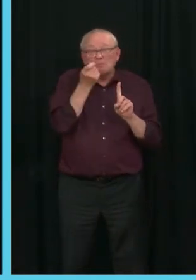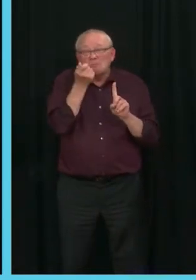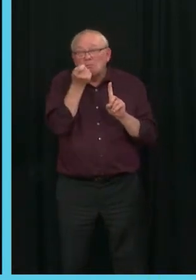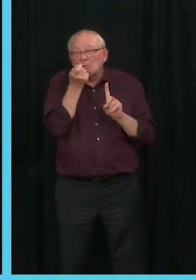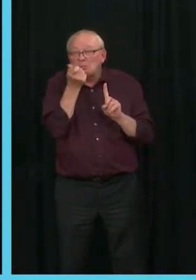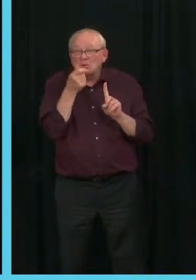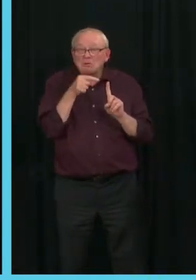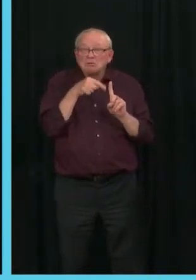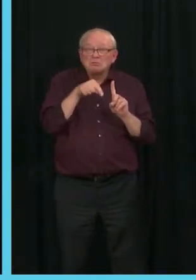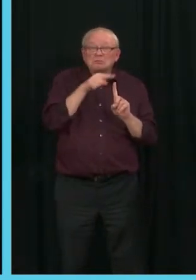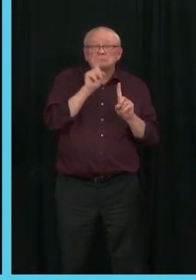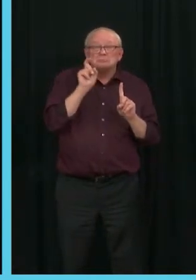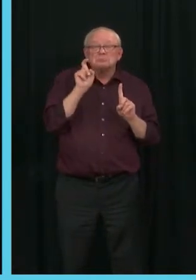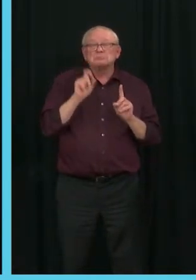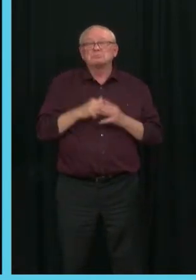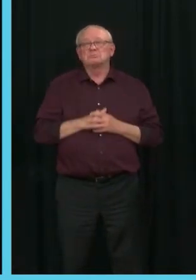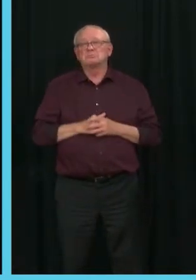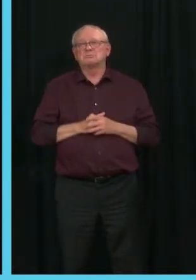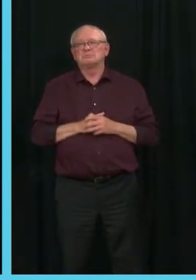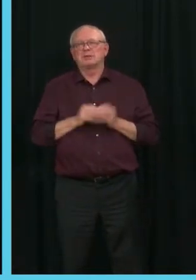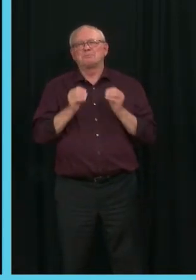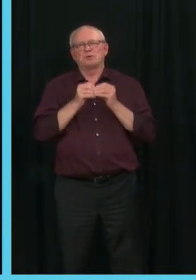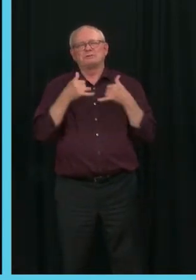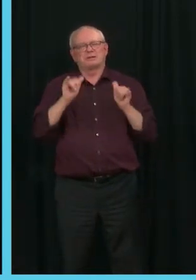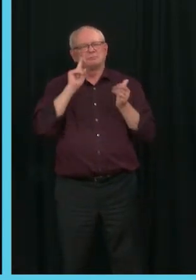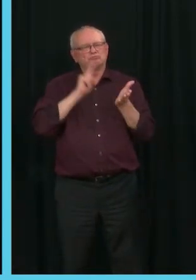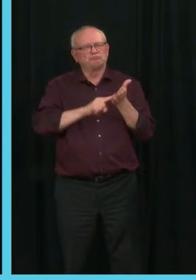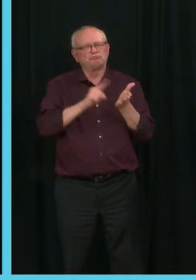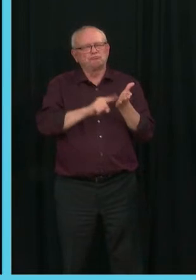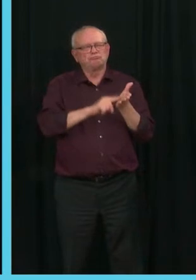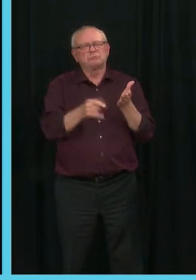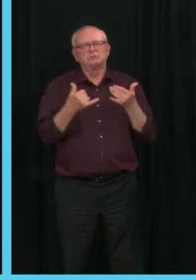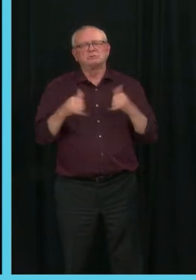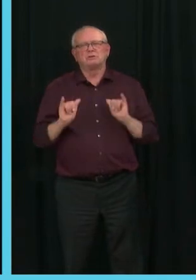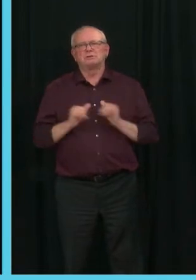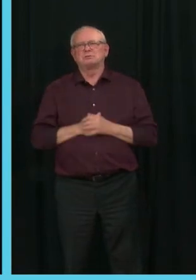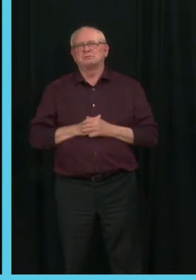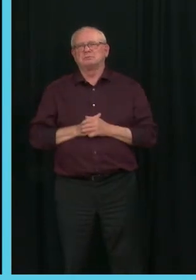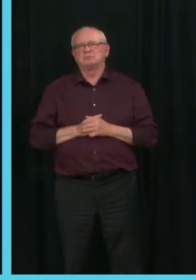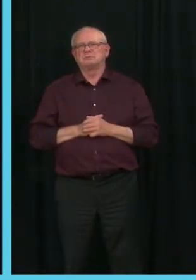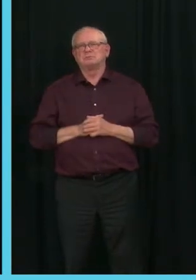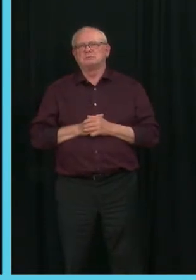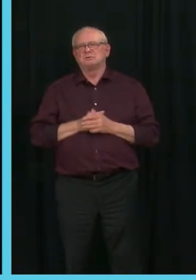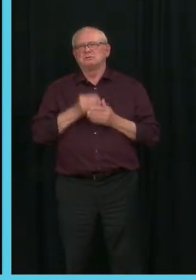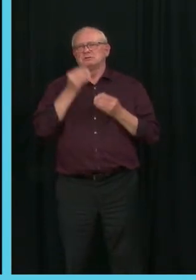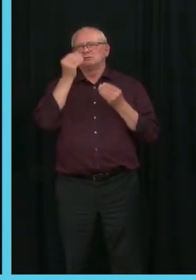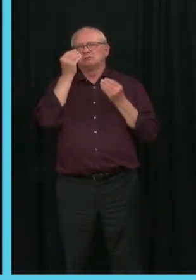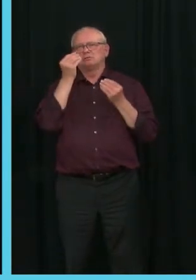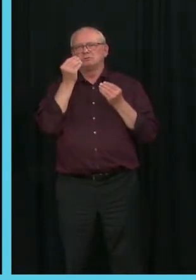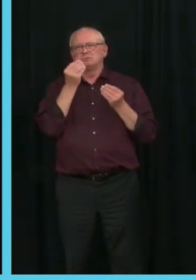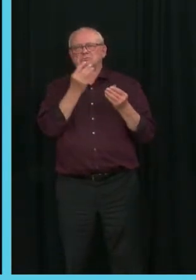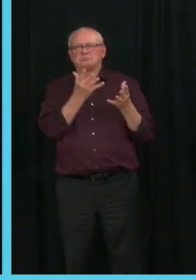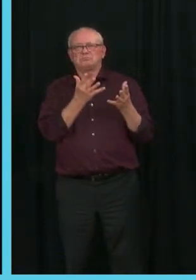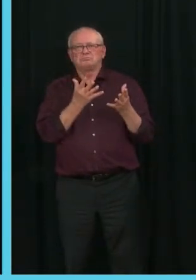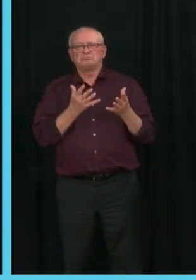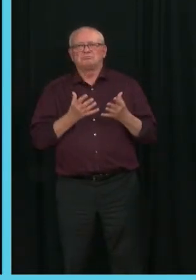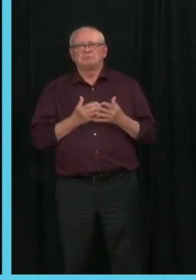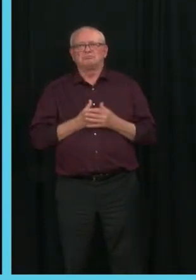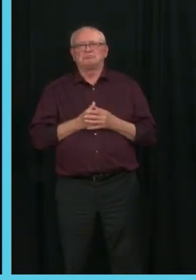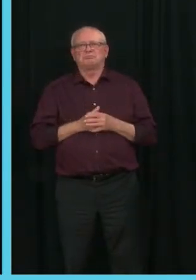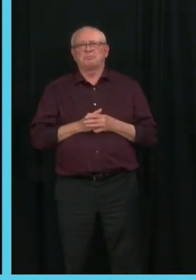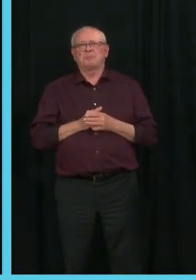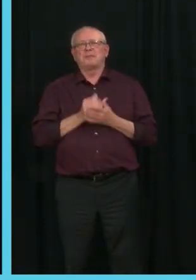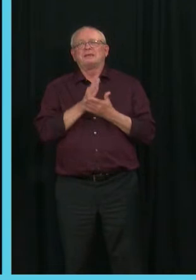all. And again, I want to emphasize that we do see a small number of people who have completed their